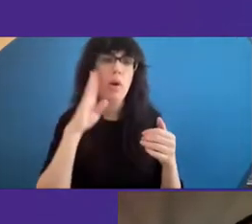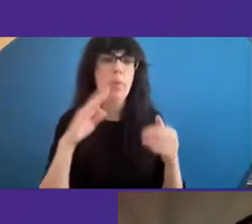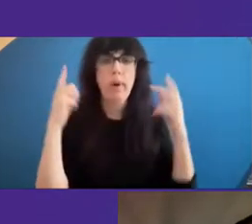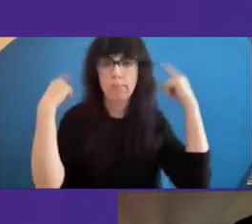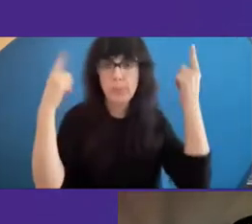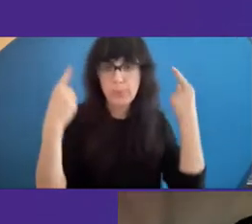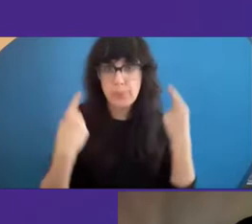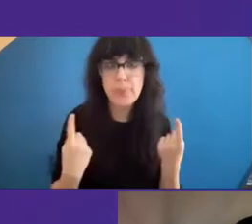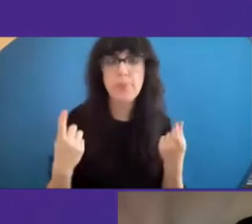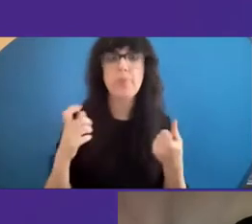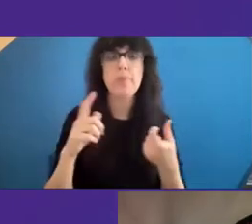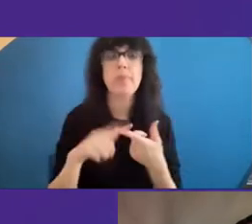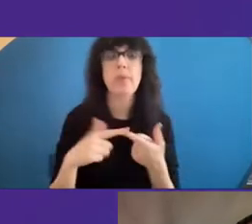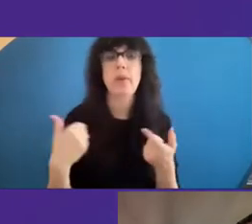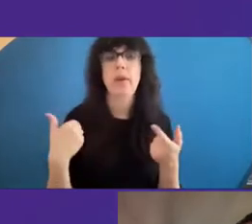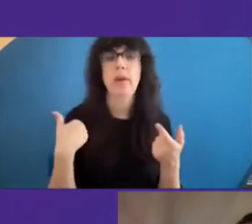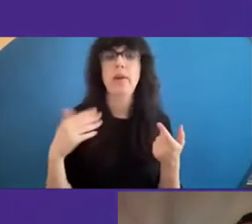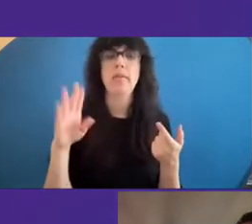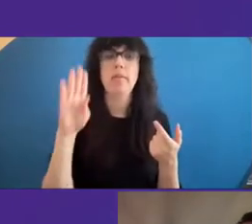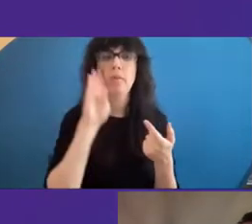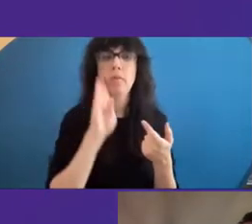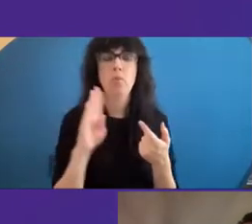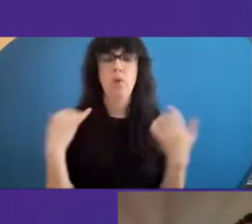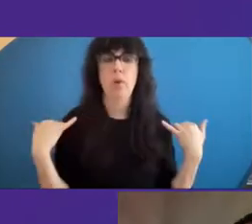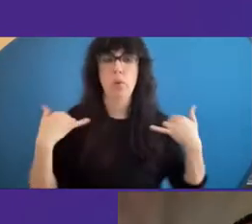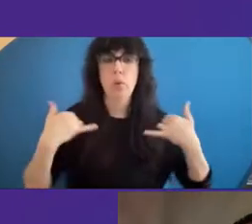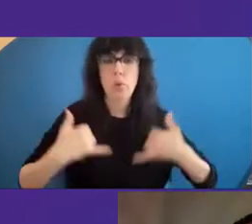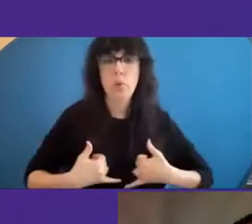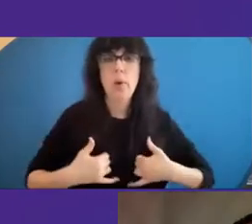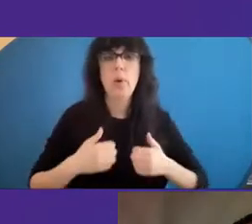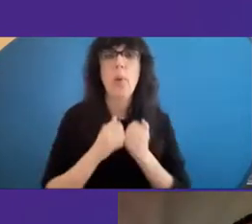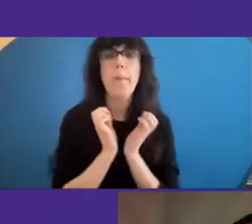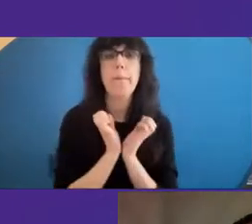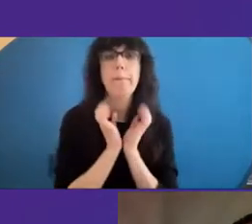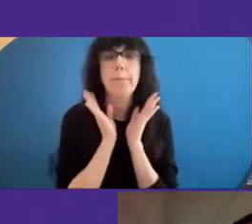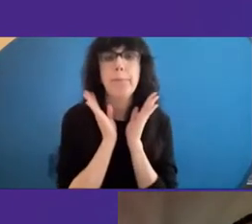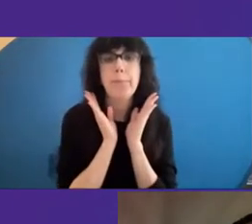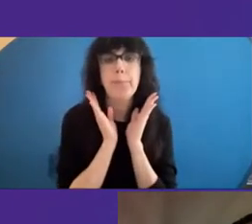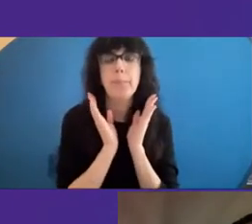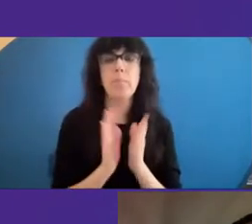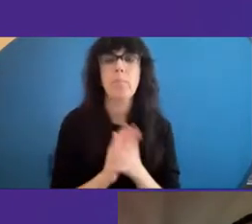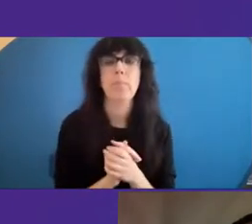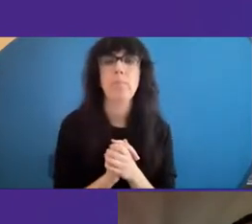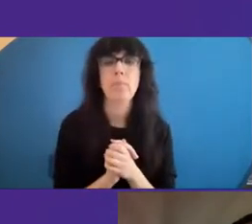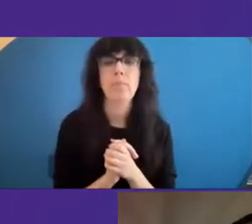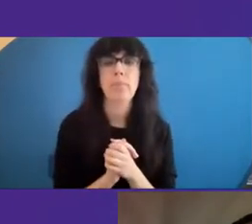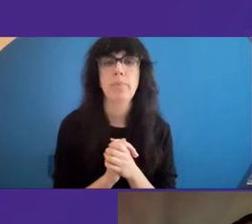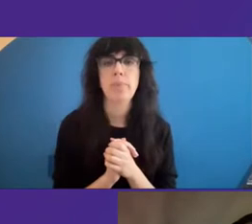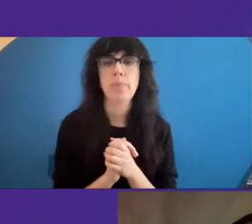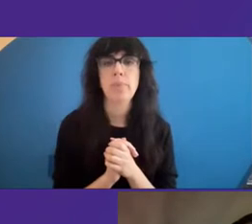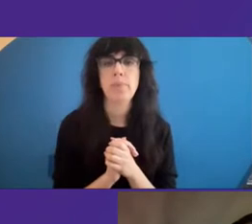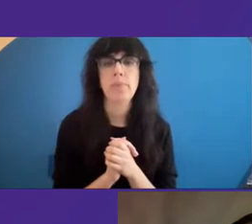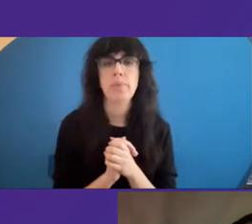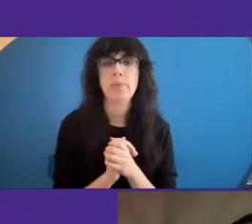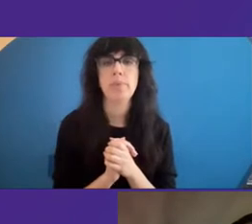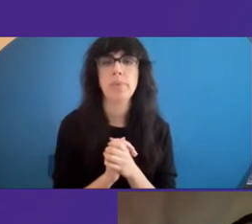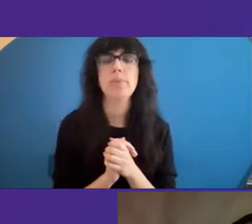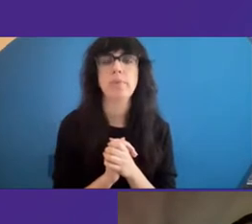wearing a brown sweater, which has pointy collars framing my neck. I am